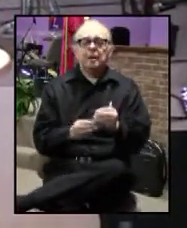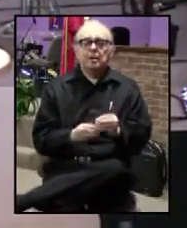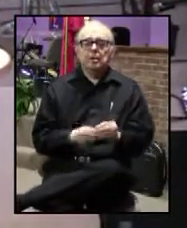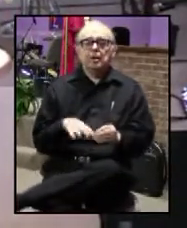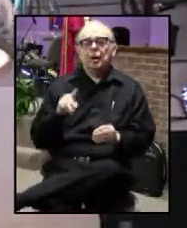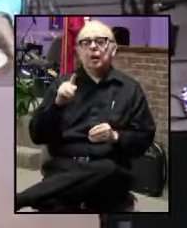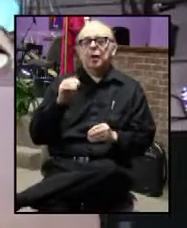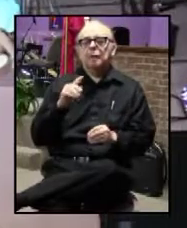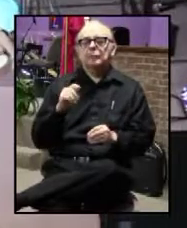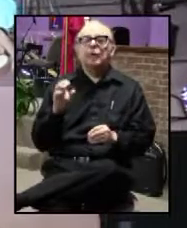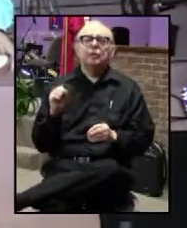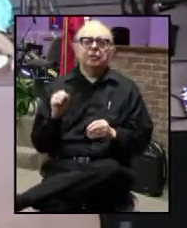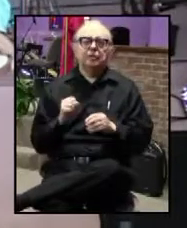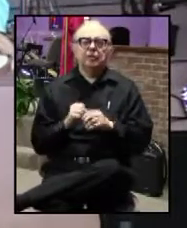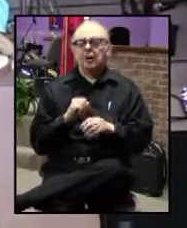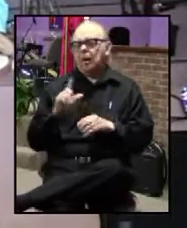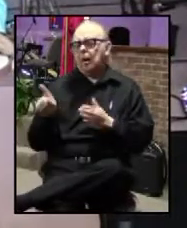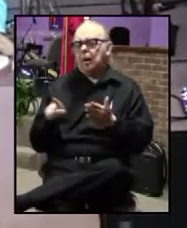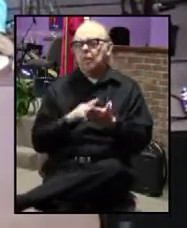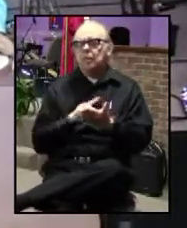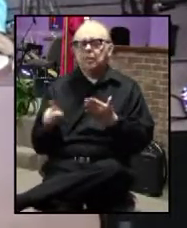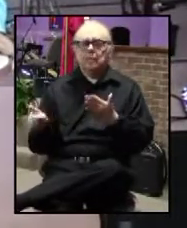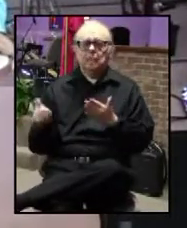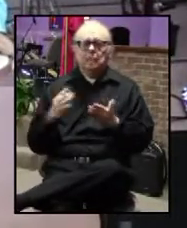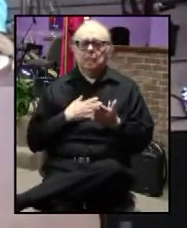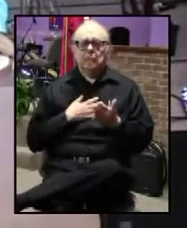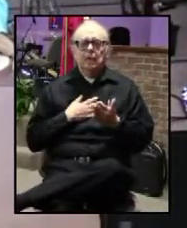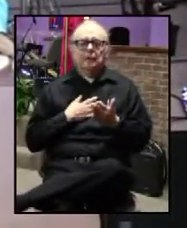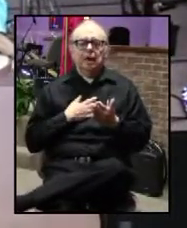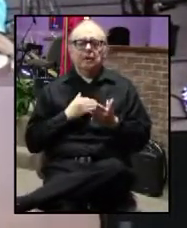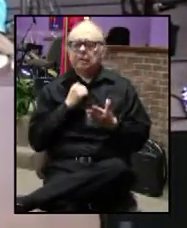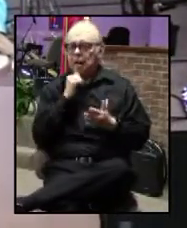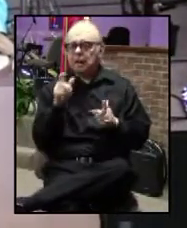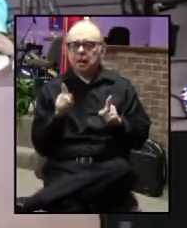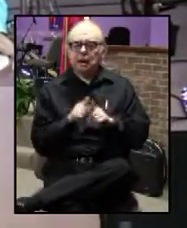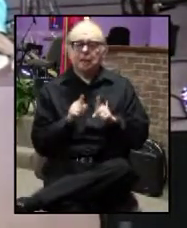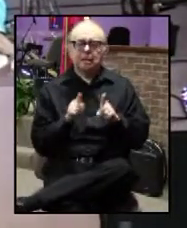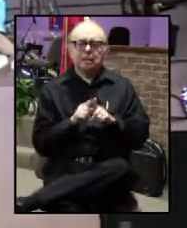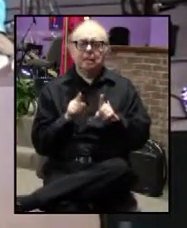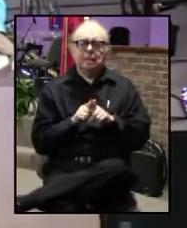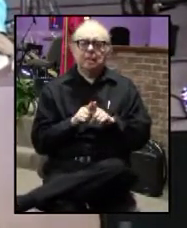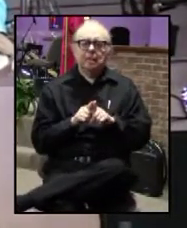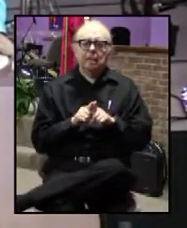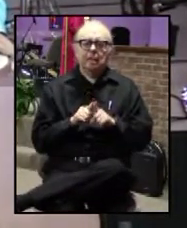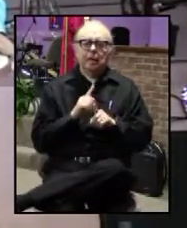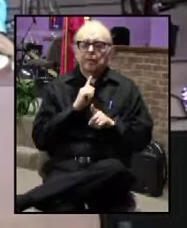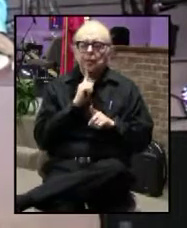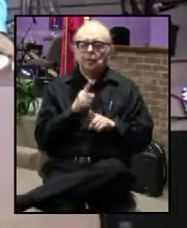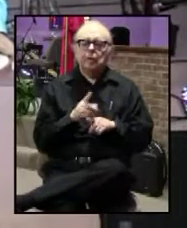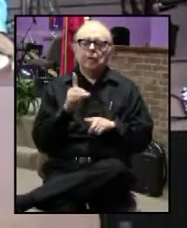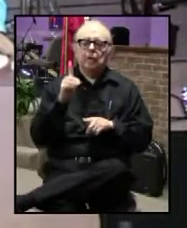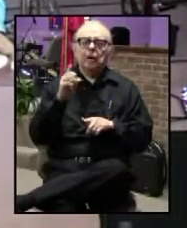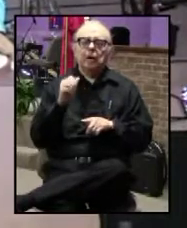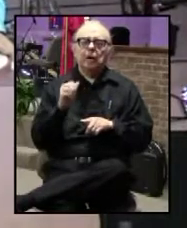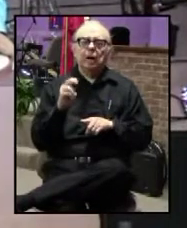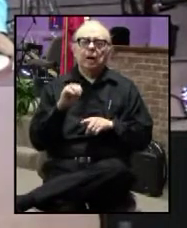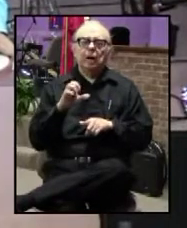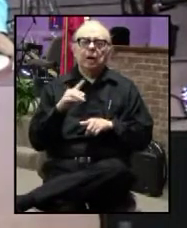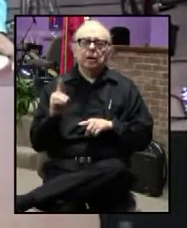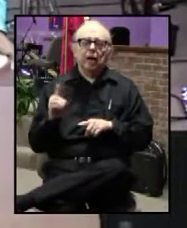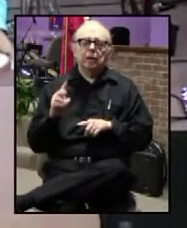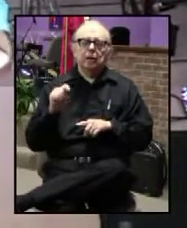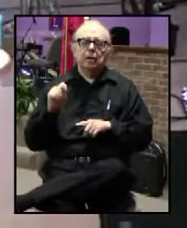tweeting all week. My tweets aren't like the real Donald Trump or